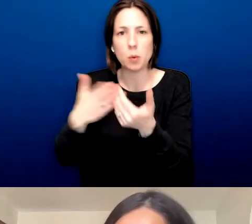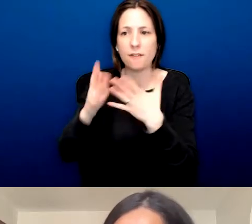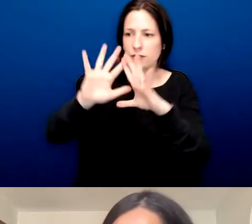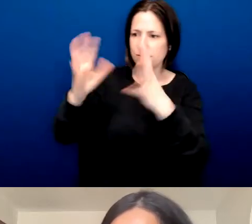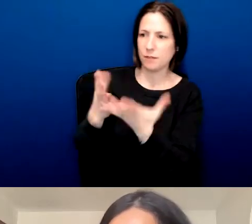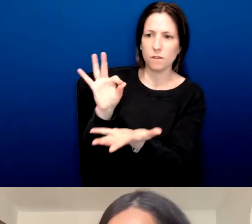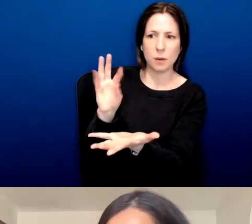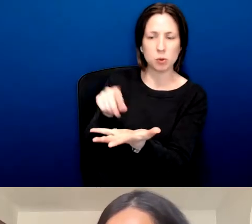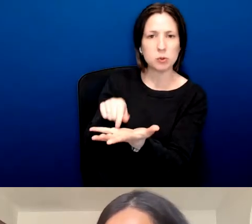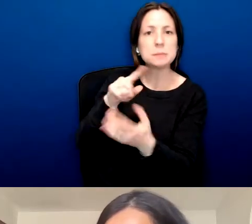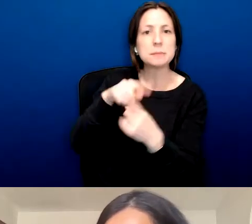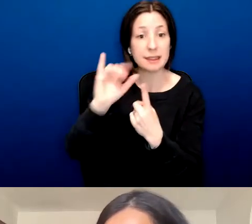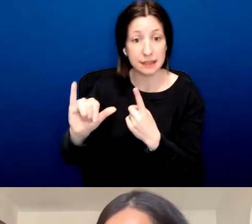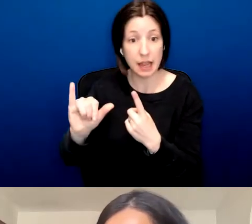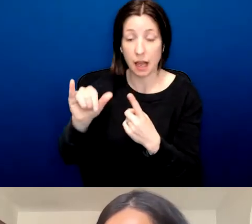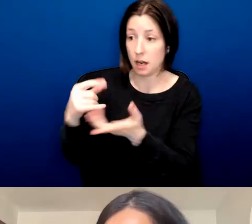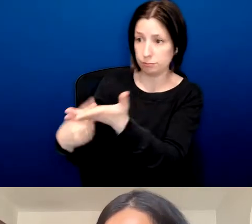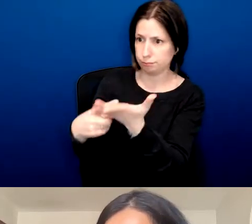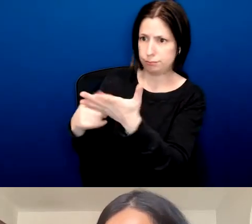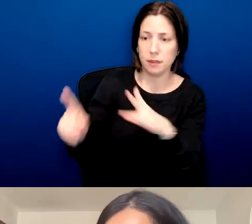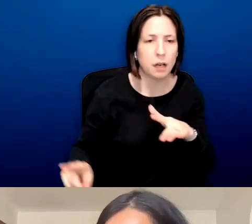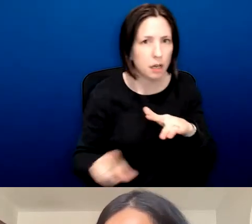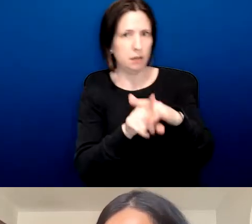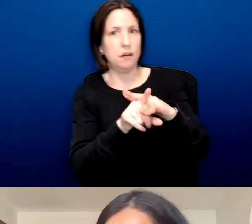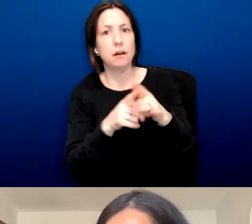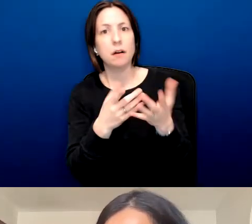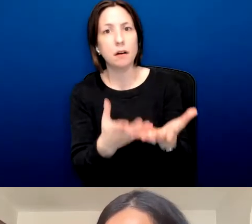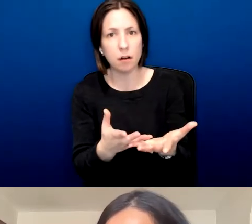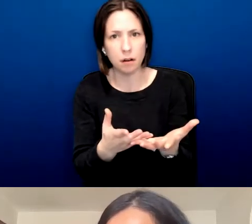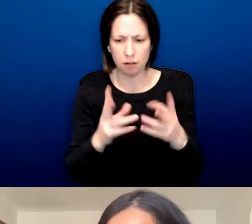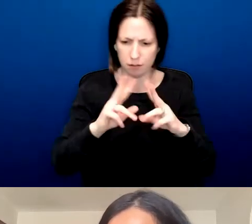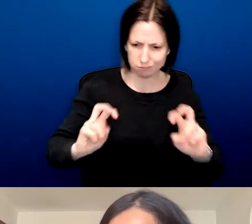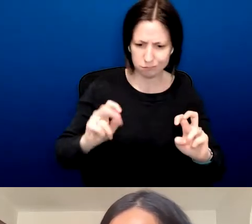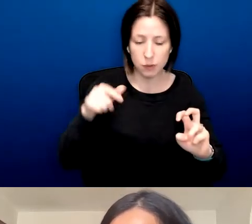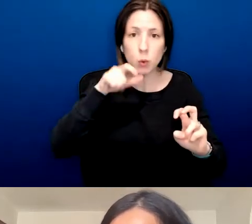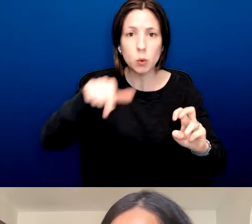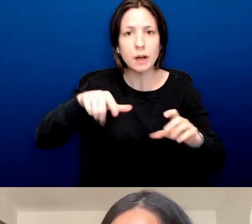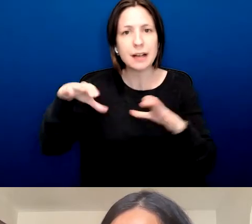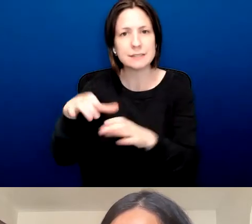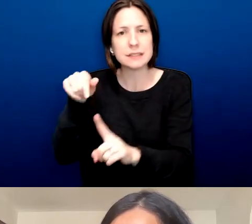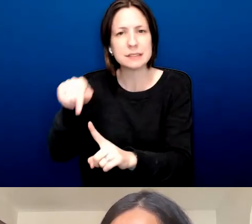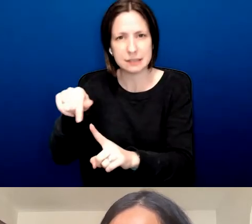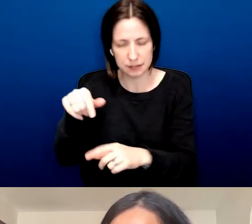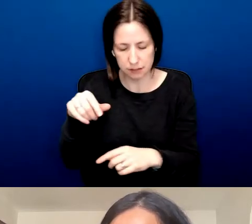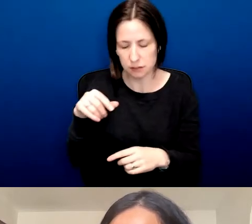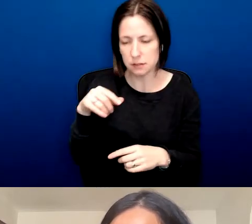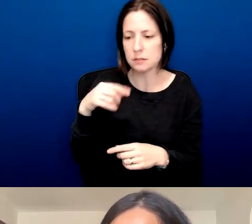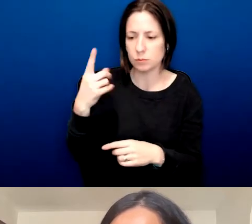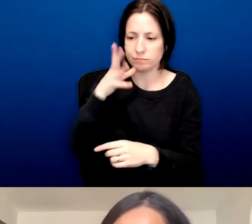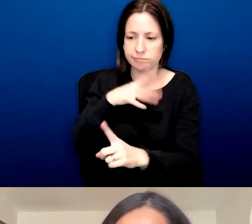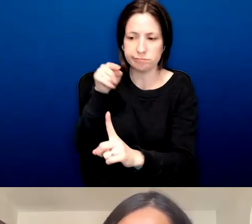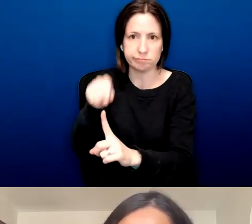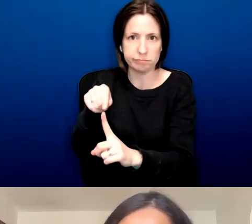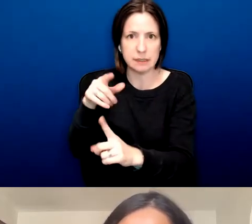gave rise to questioning from the activist Christina Thomas Dhanraj, who is